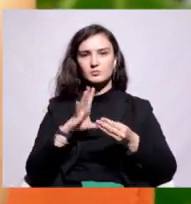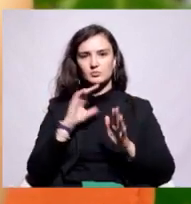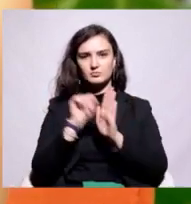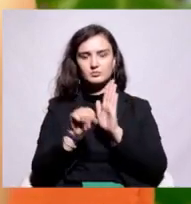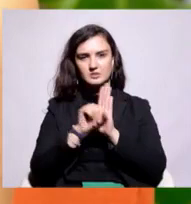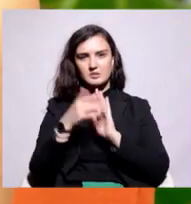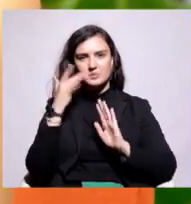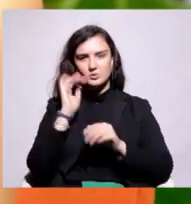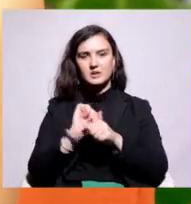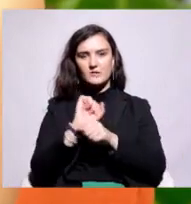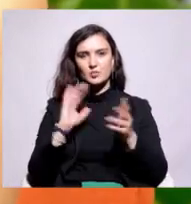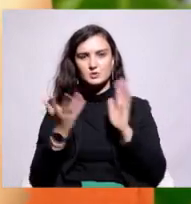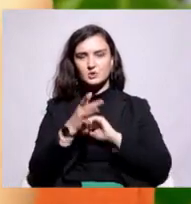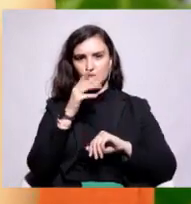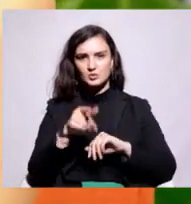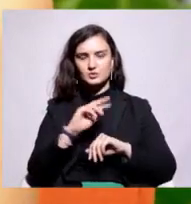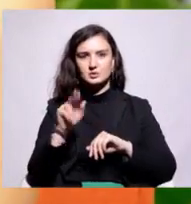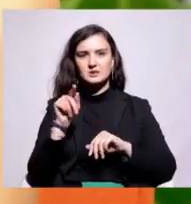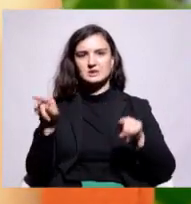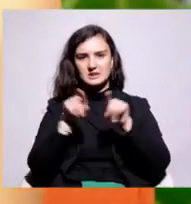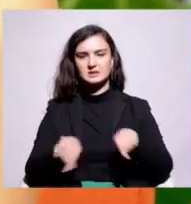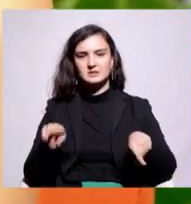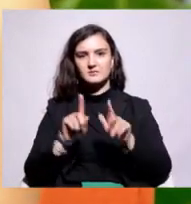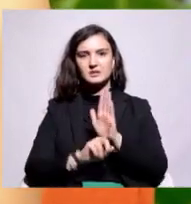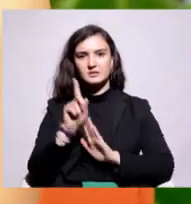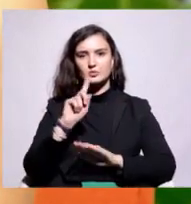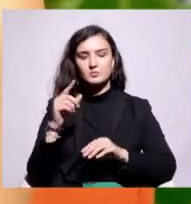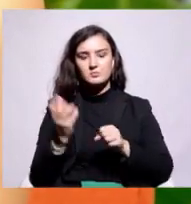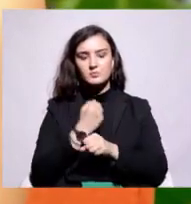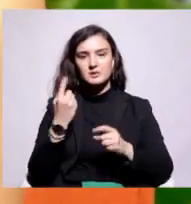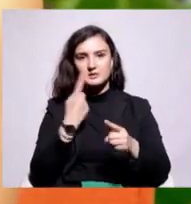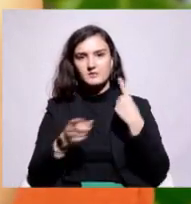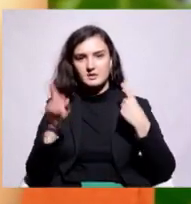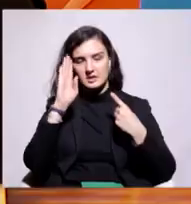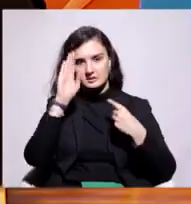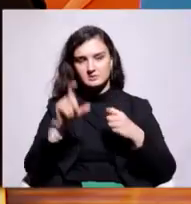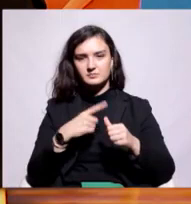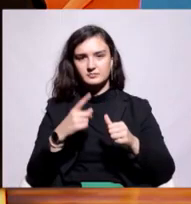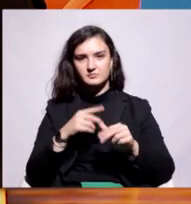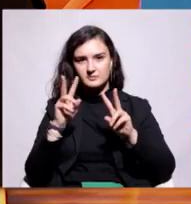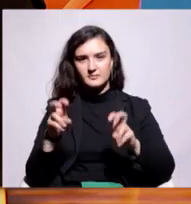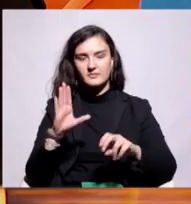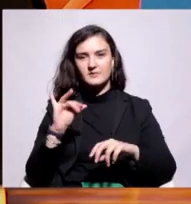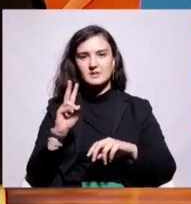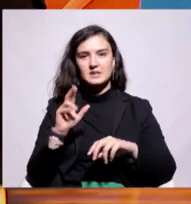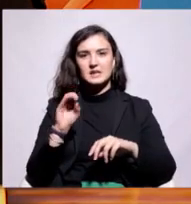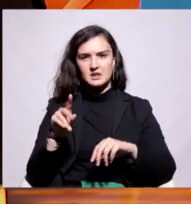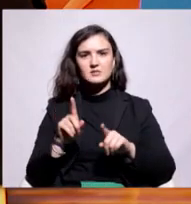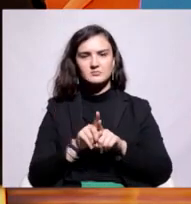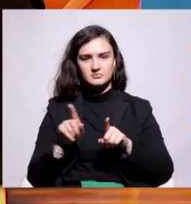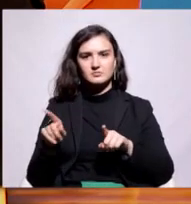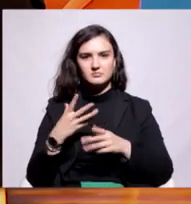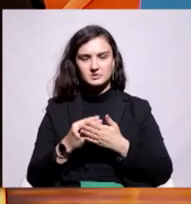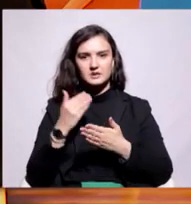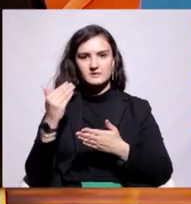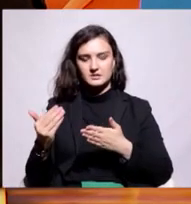in American Revolution. He is also disturbed to find another man called Rip Van Winkle, who actually is